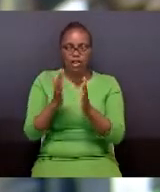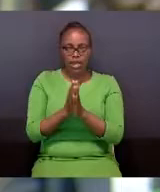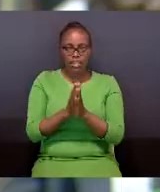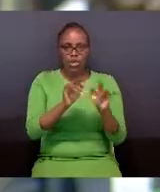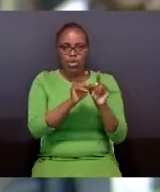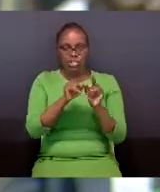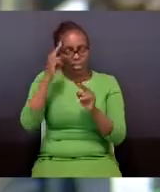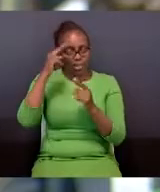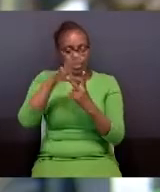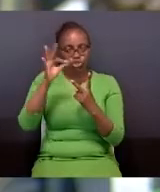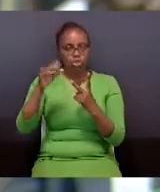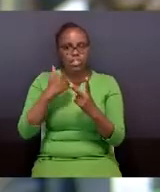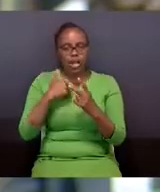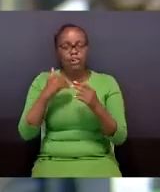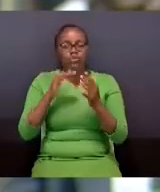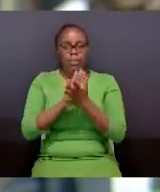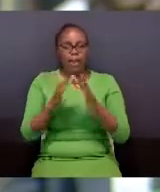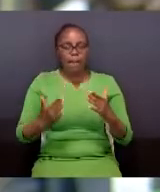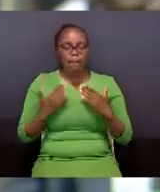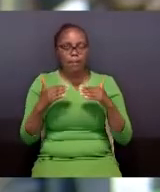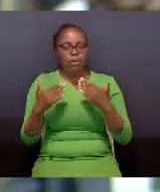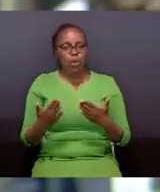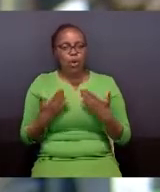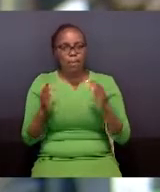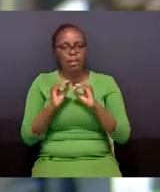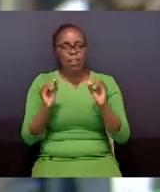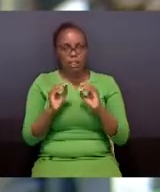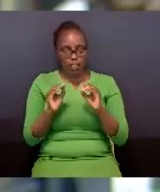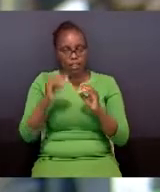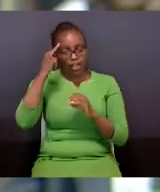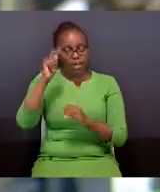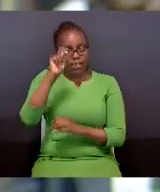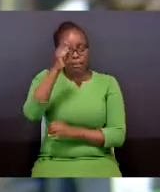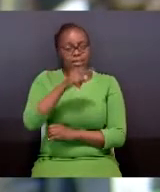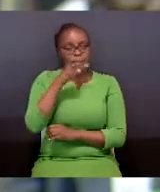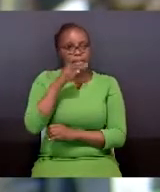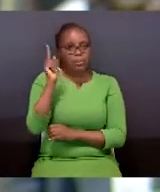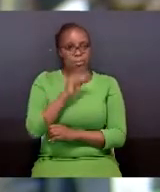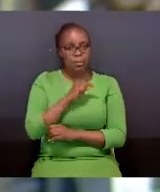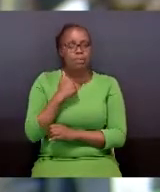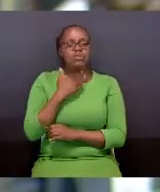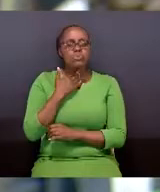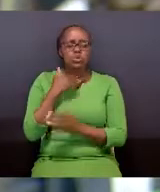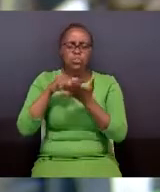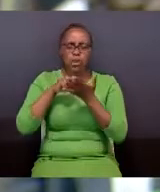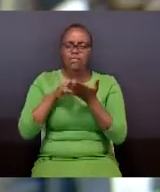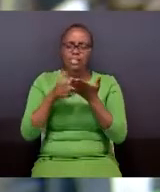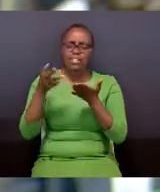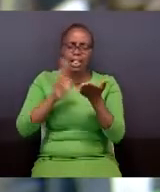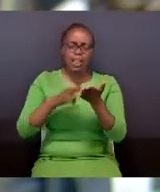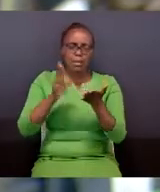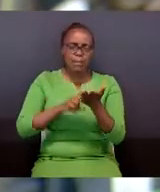you can make a choice to be happy or not. And as His Excellency the President mentioned, I don't want to emphasize it